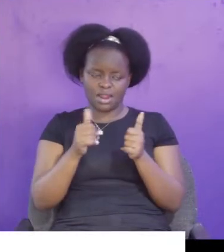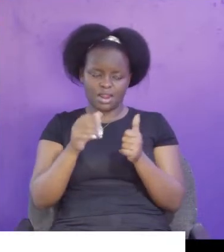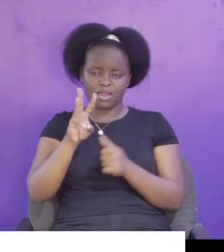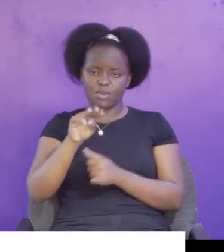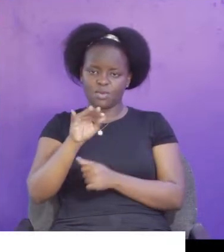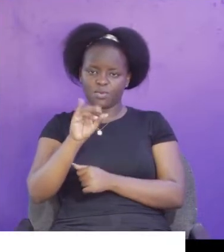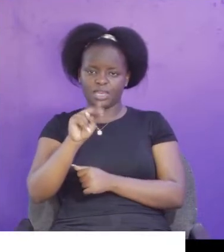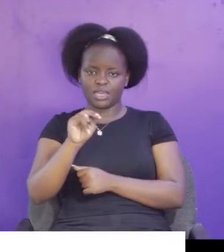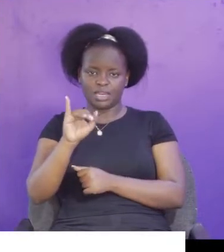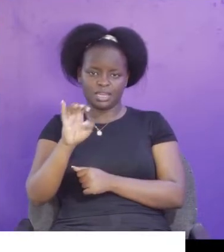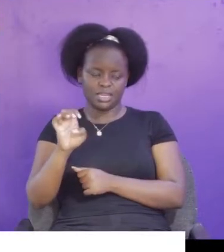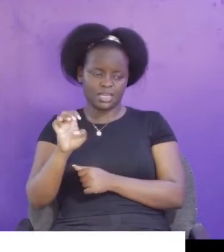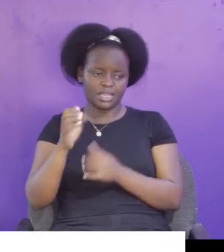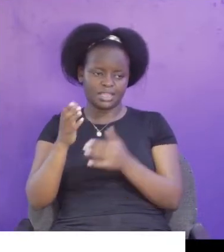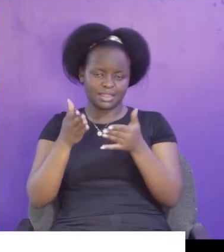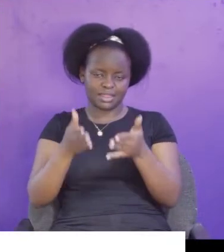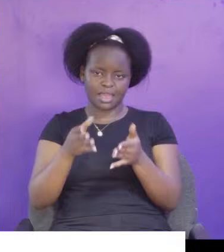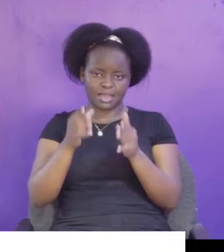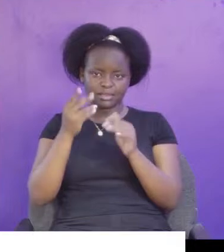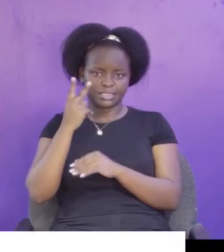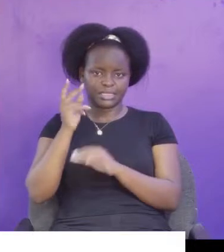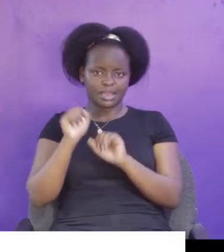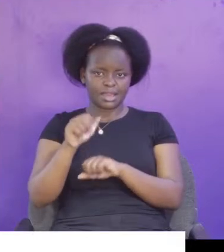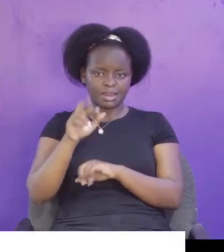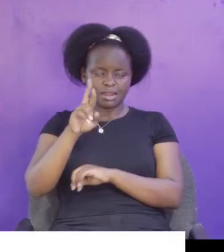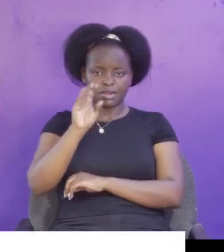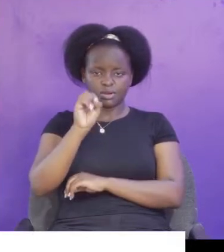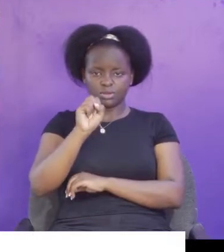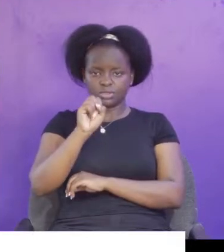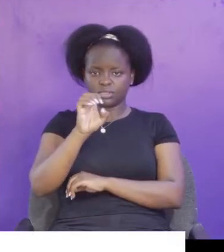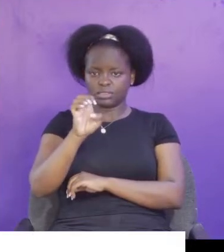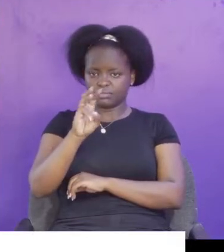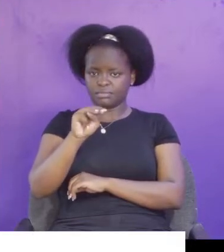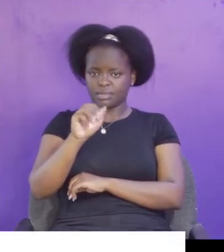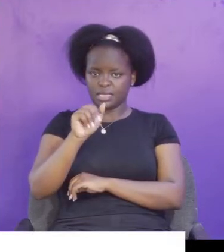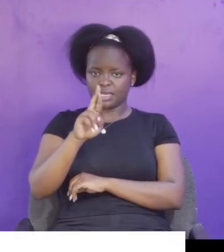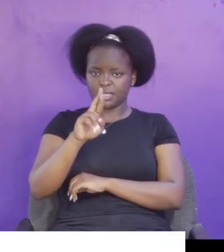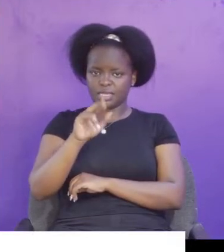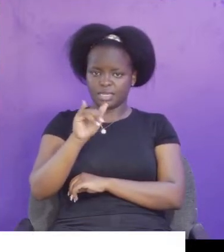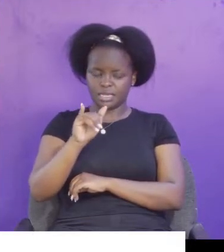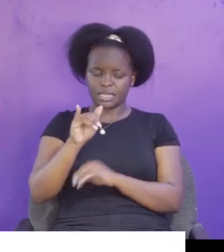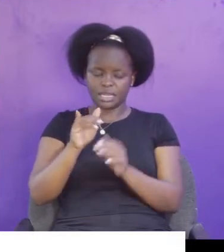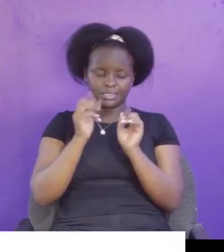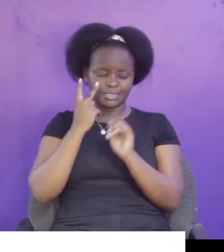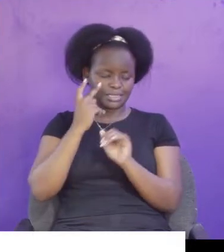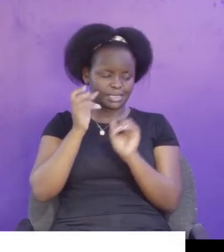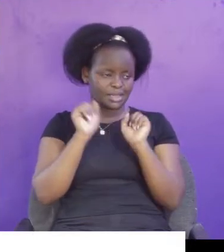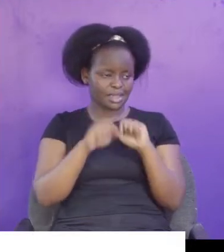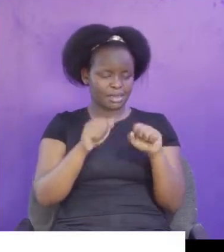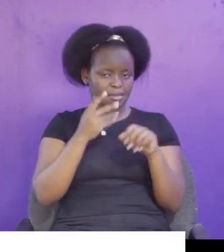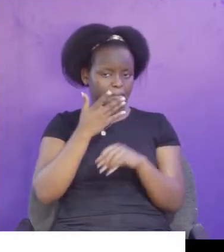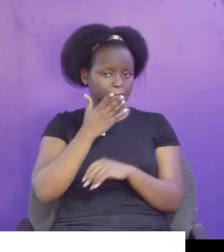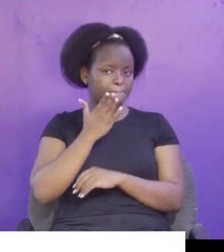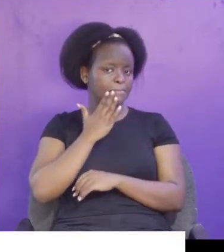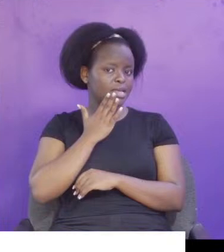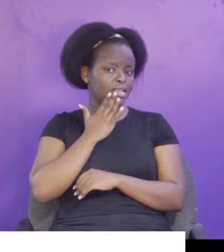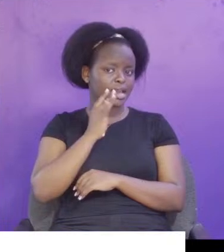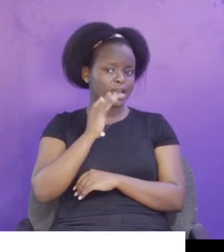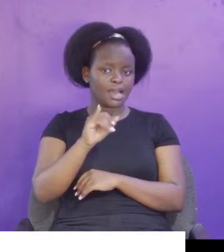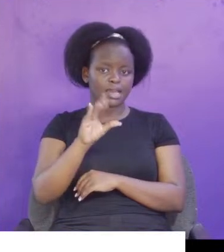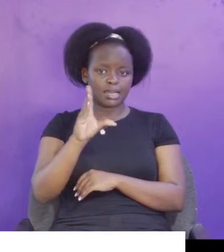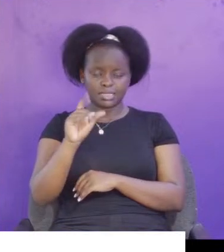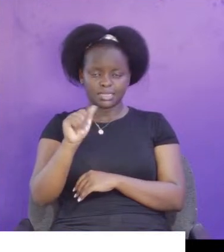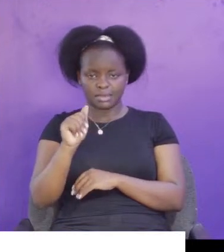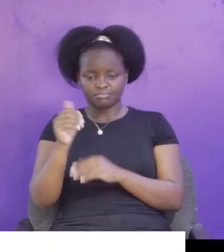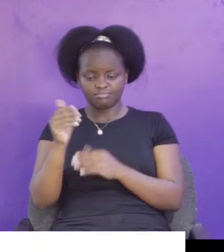can see Rosemary is there burning. And you can see their mother, Ida, is here. Ida, please keep